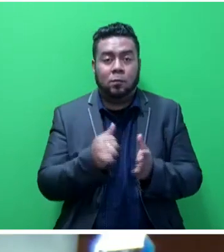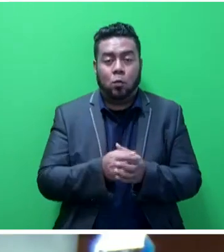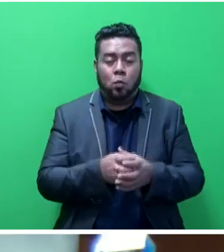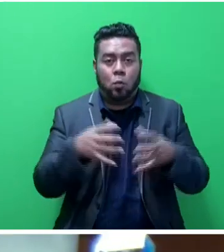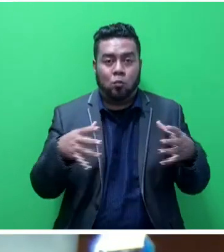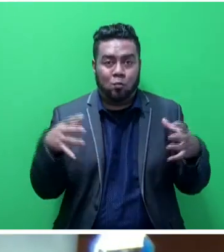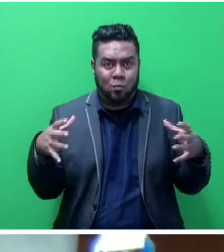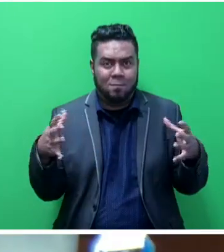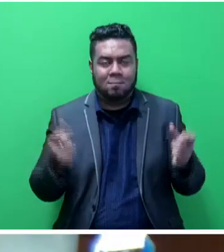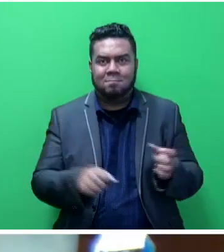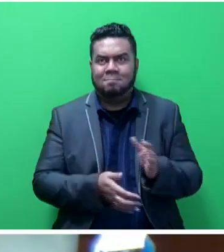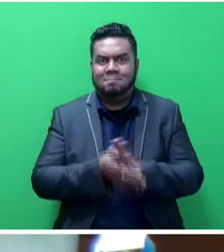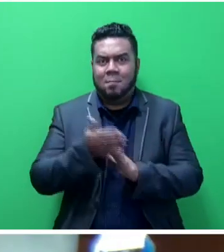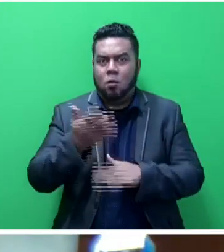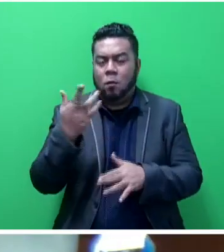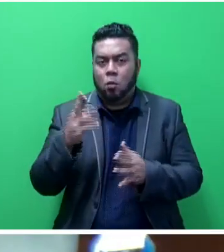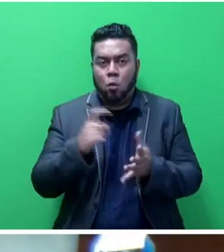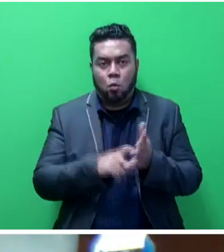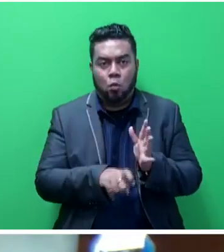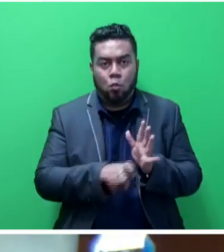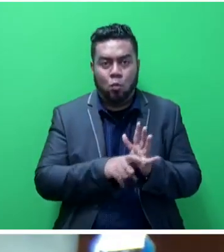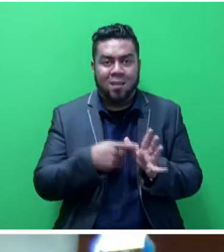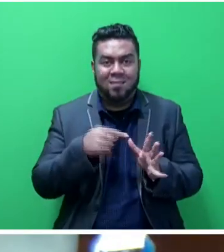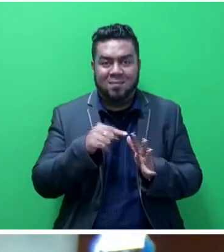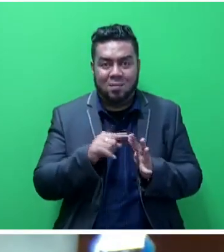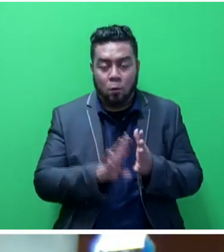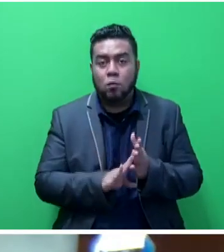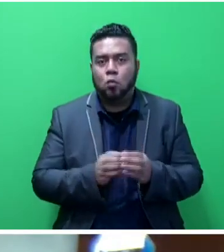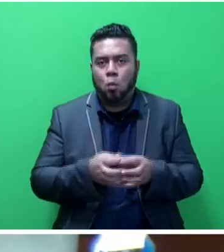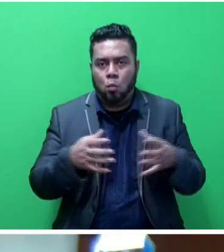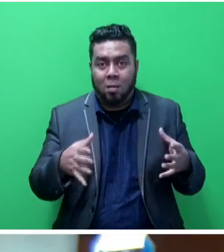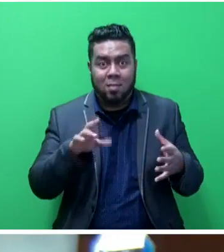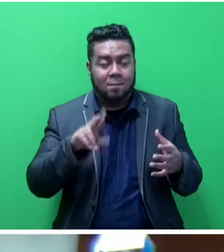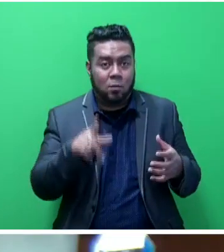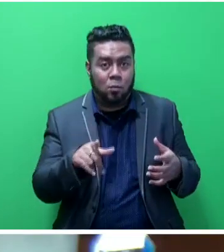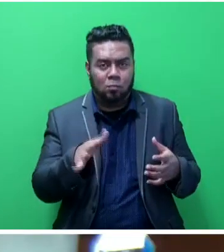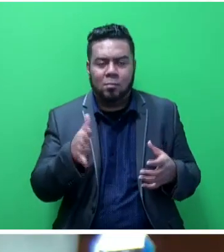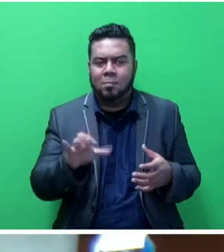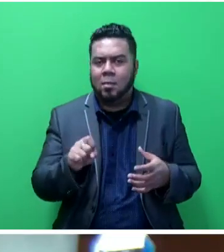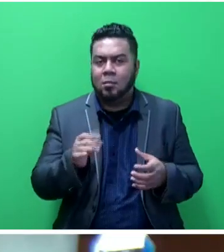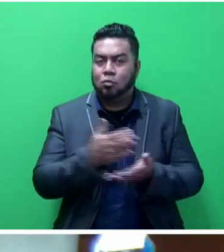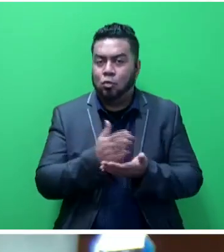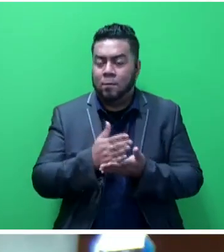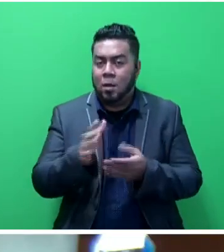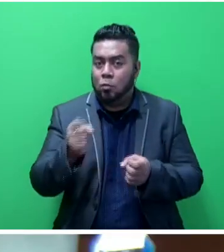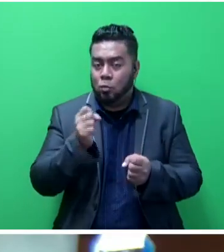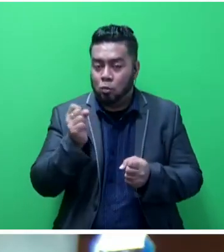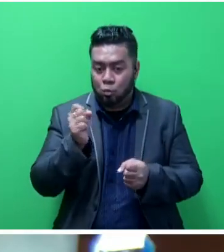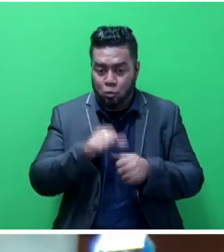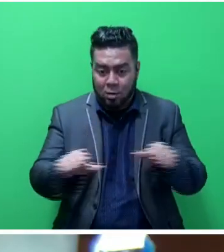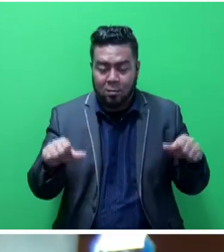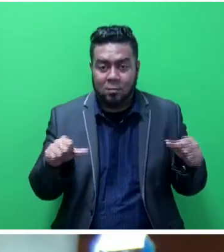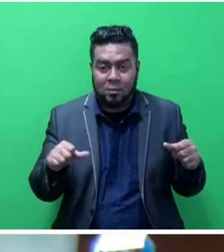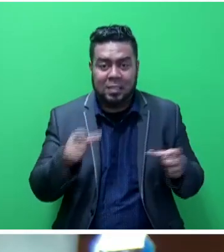have been higher than the rate of growth, the gradient, the slope. Therefore, the share of agriculture's contribution in the